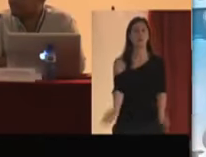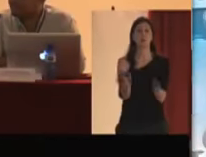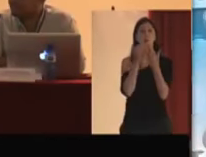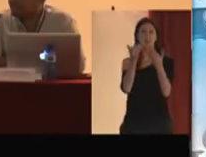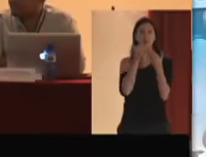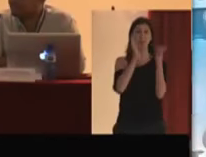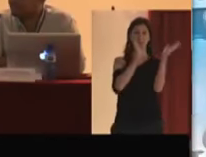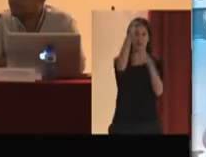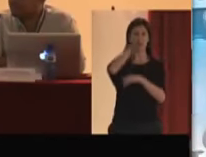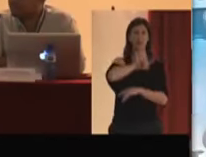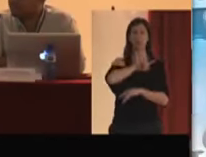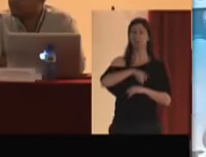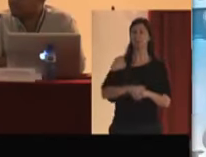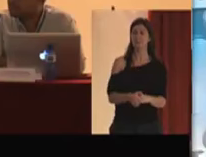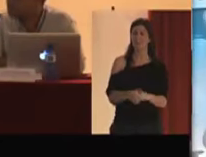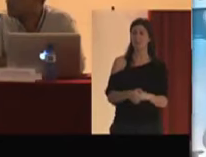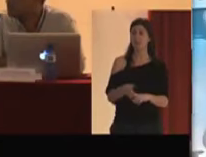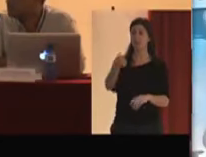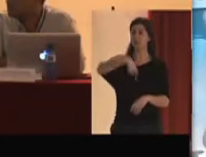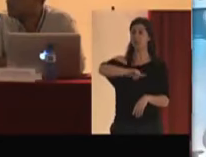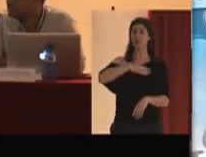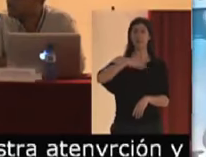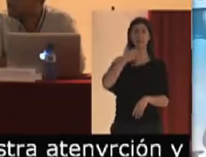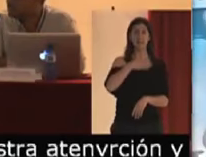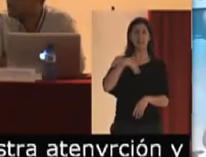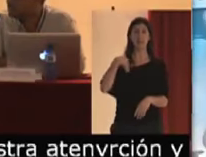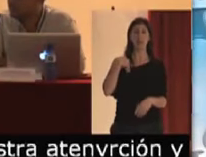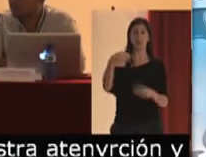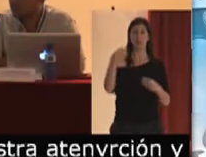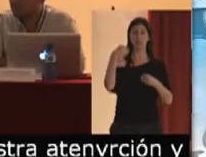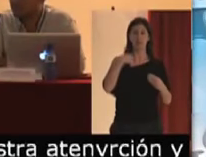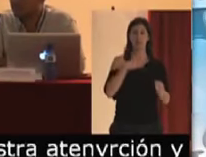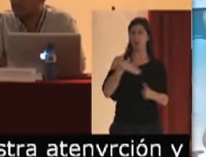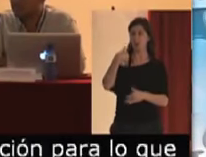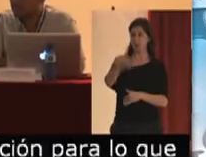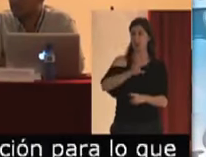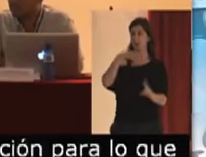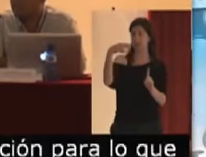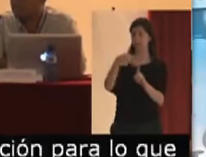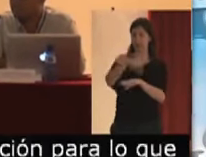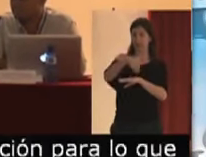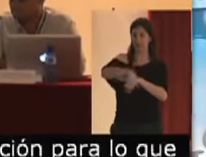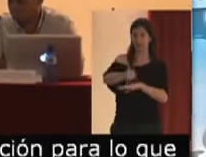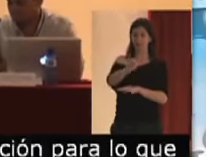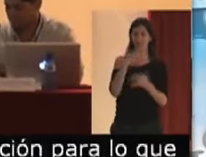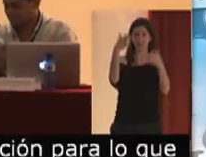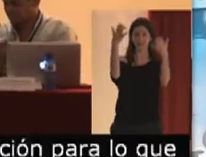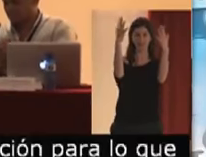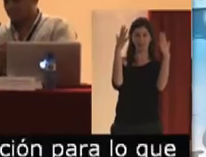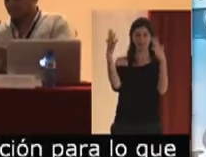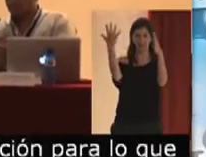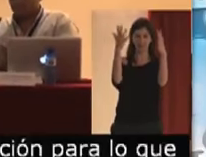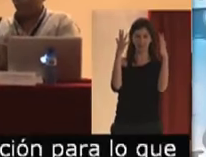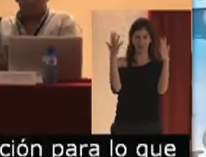Well, thank you all for attending and for your attention, and I'm here for whatever questions you may